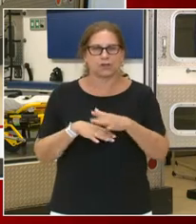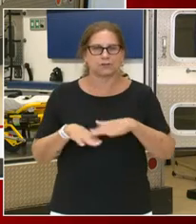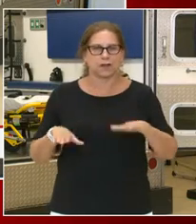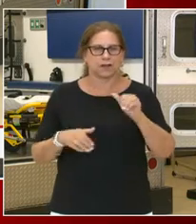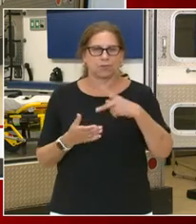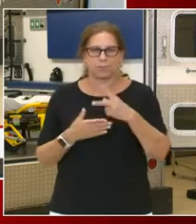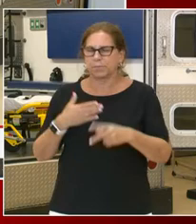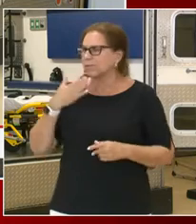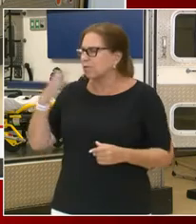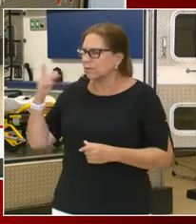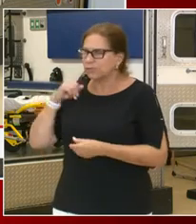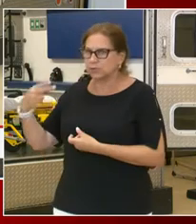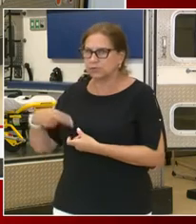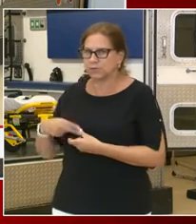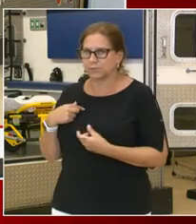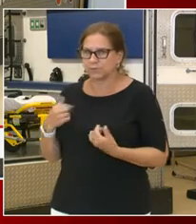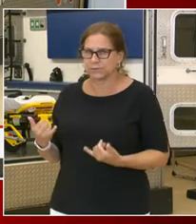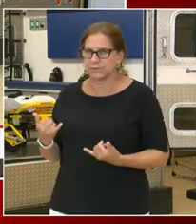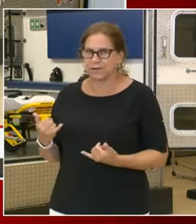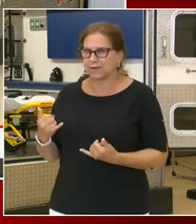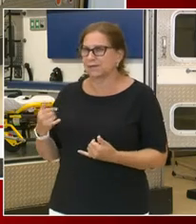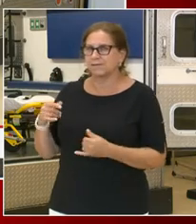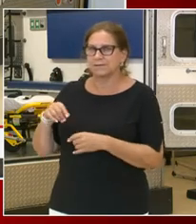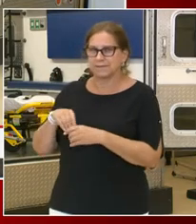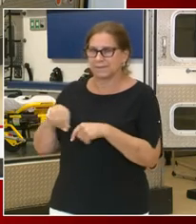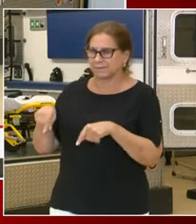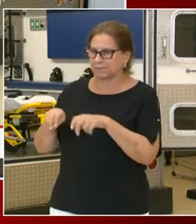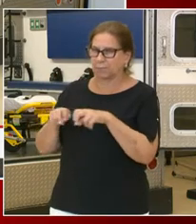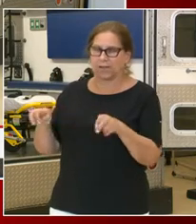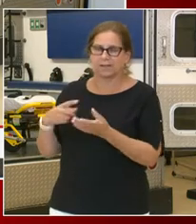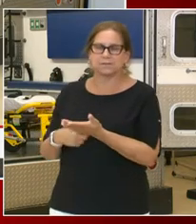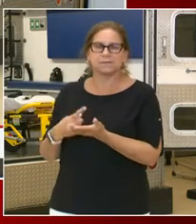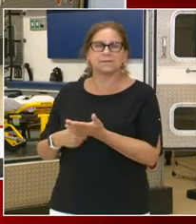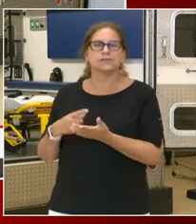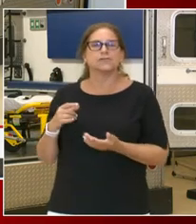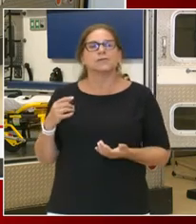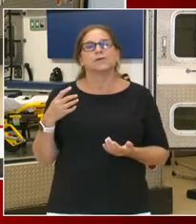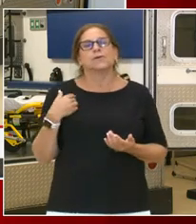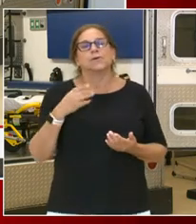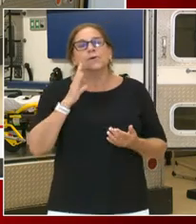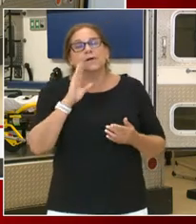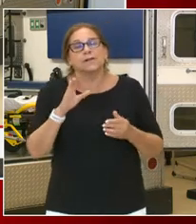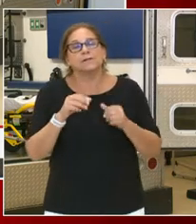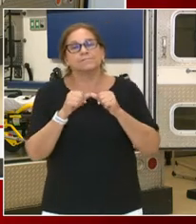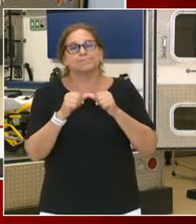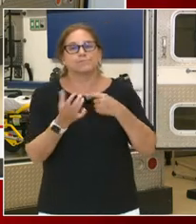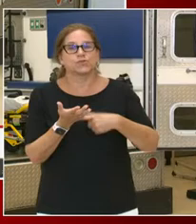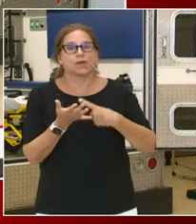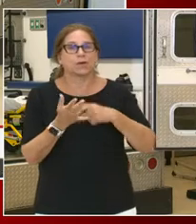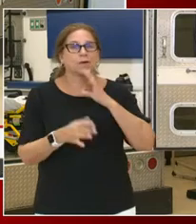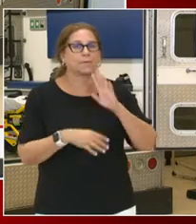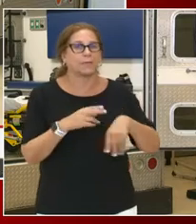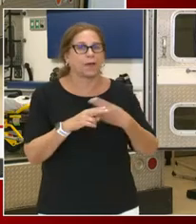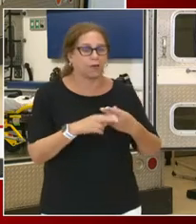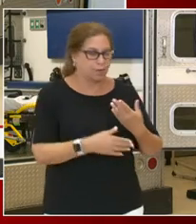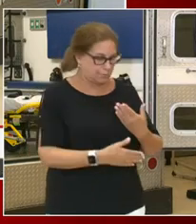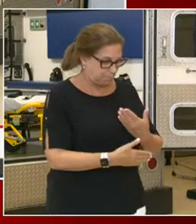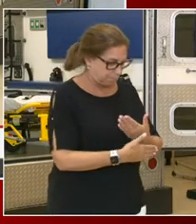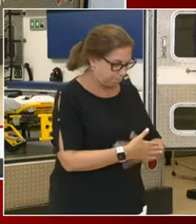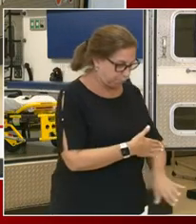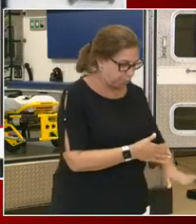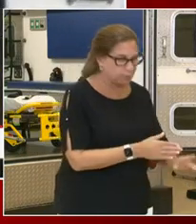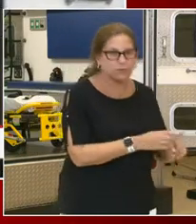first panel as we continue on the continuum of birth to career, as Deputy Mayor Kine likes to say it, and I think that's so